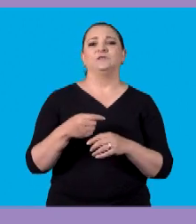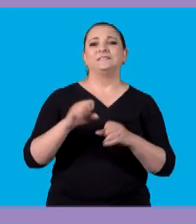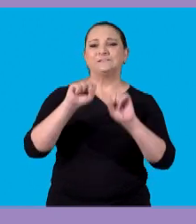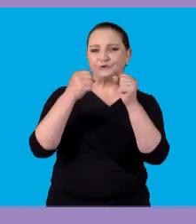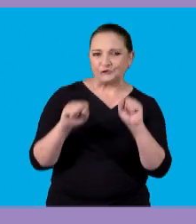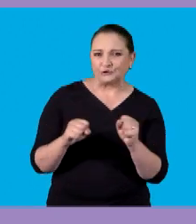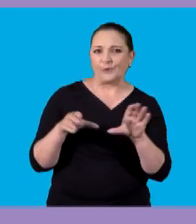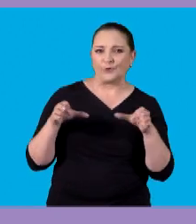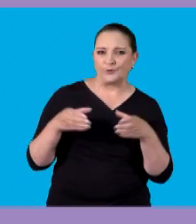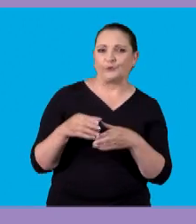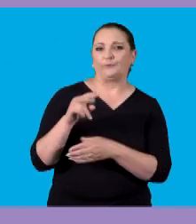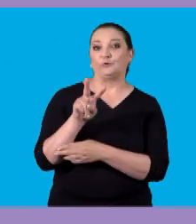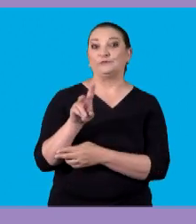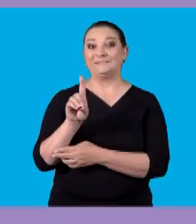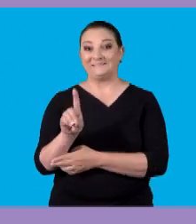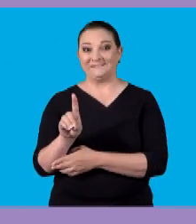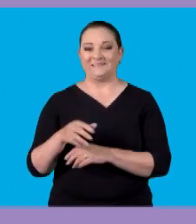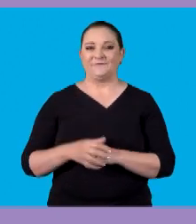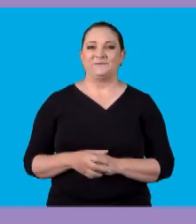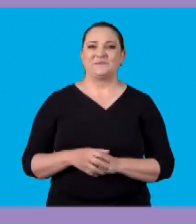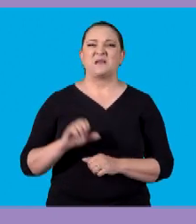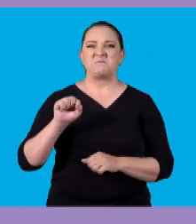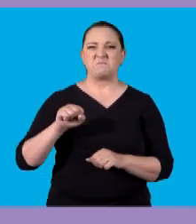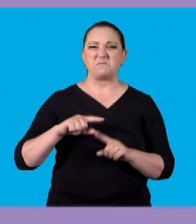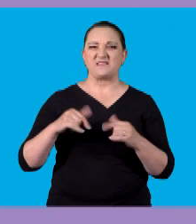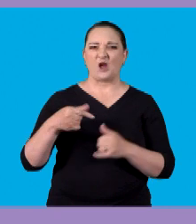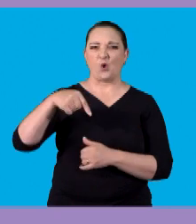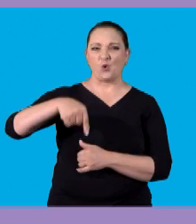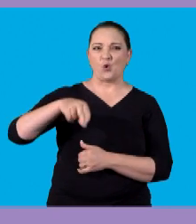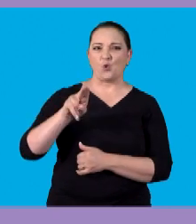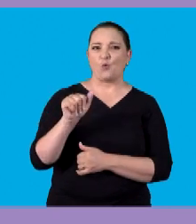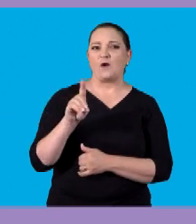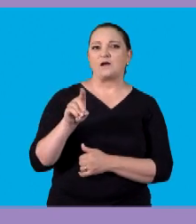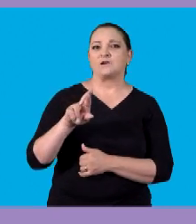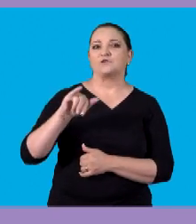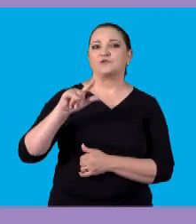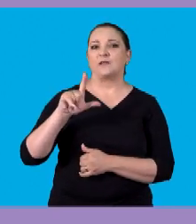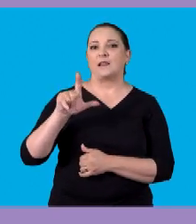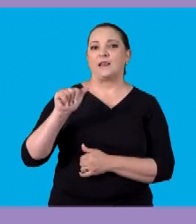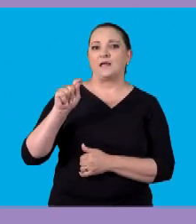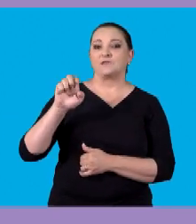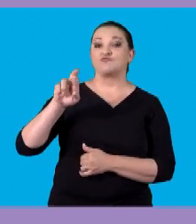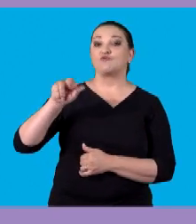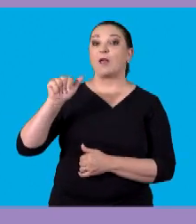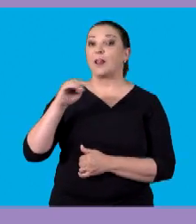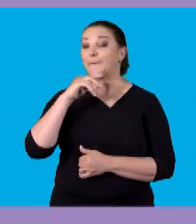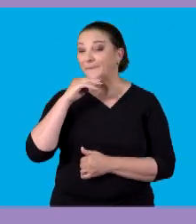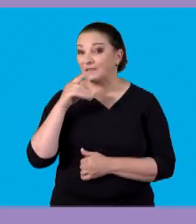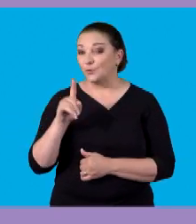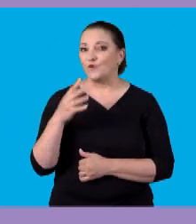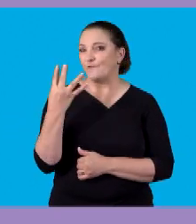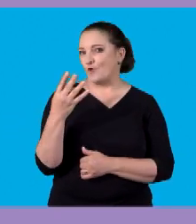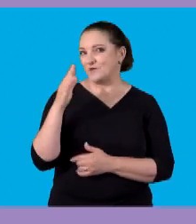2D shapes, quadrilaterals, we are going to look at those quadrilaterals mentioned, which is the